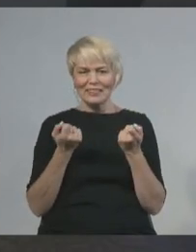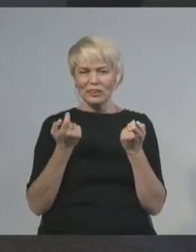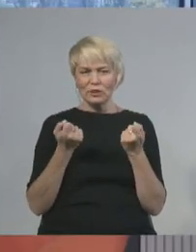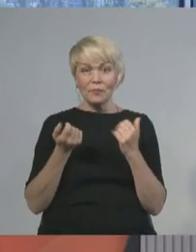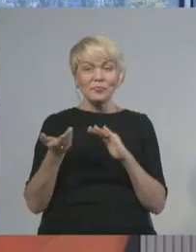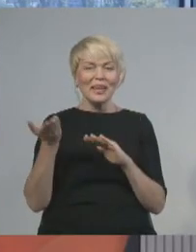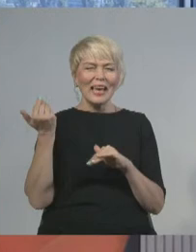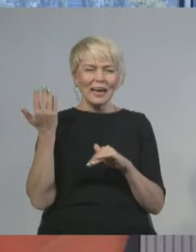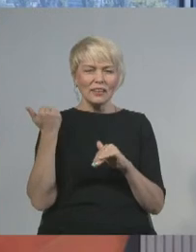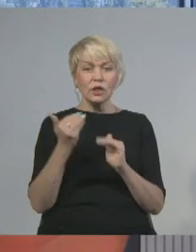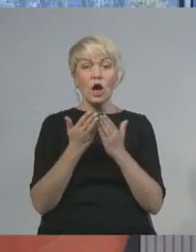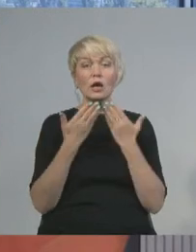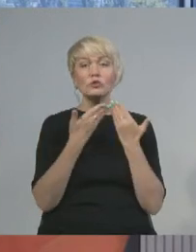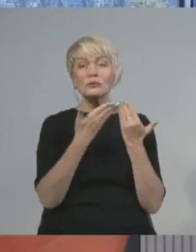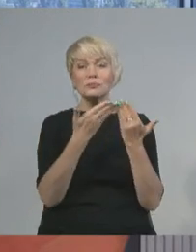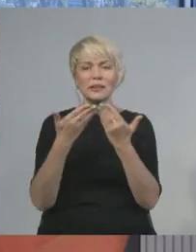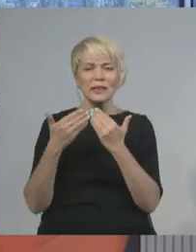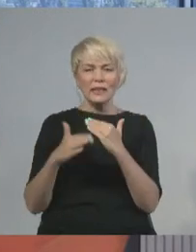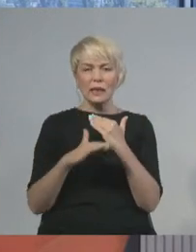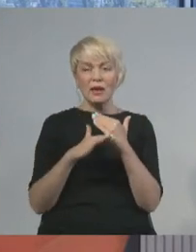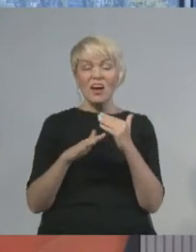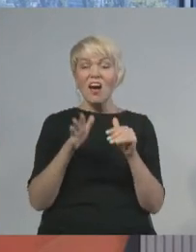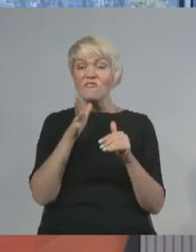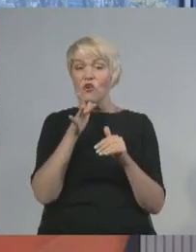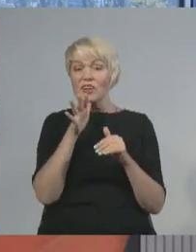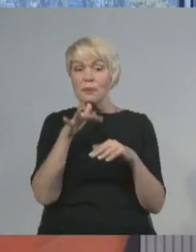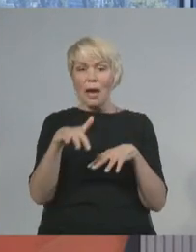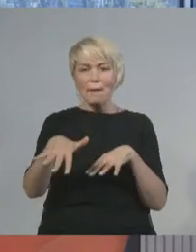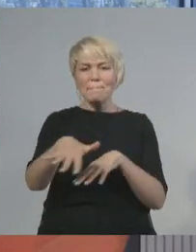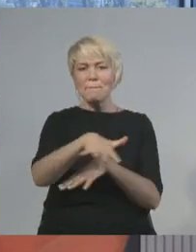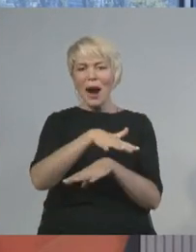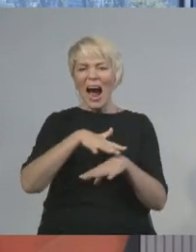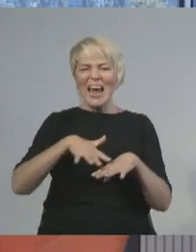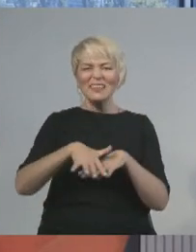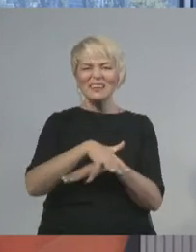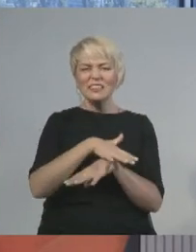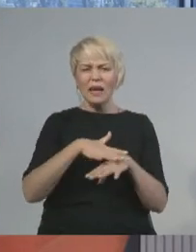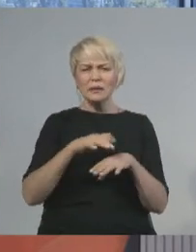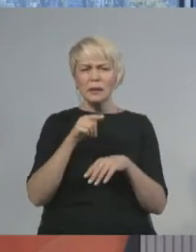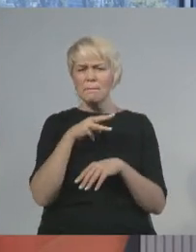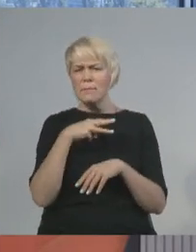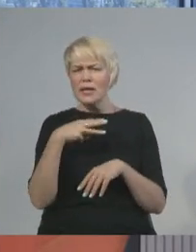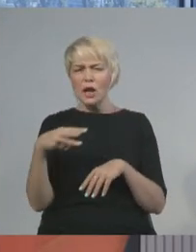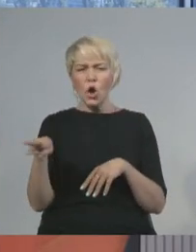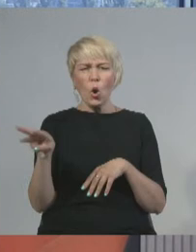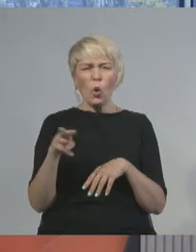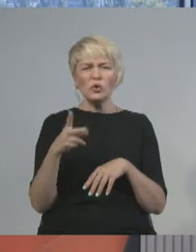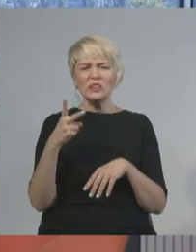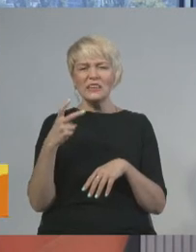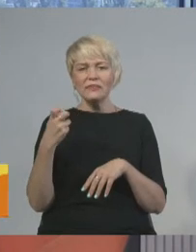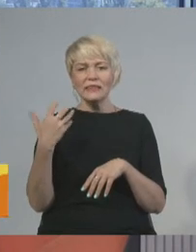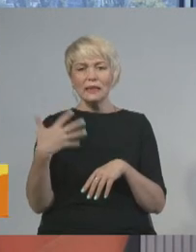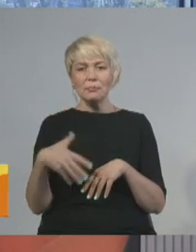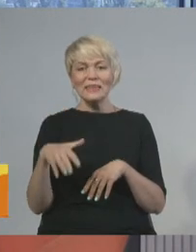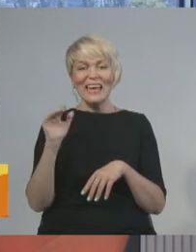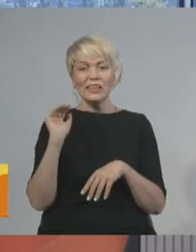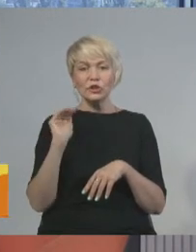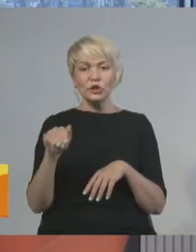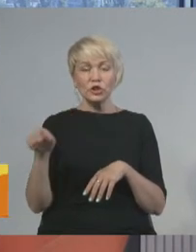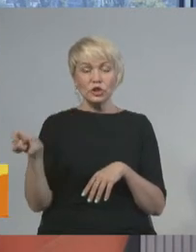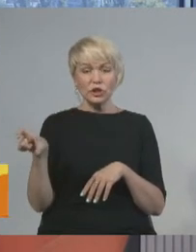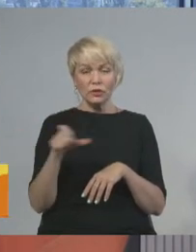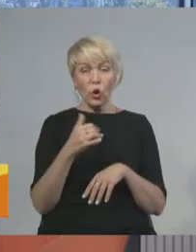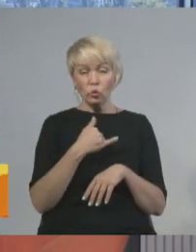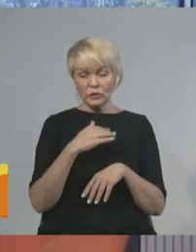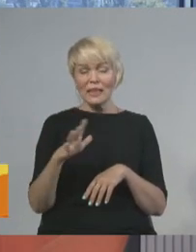on this wagon well i would disagree with you before during maidan several media managed to collect a